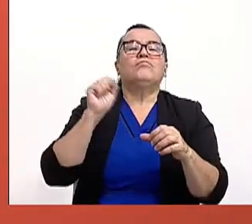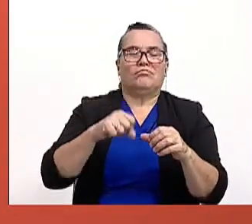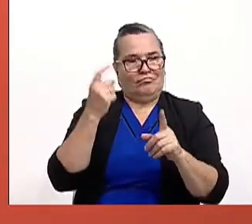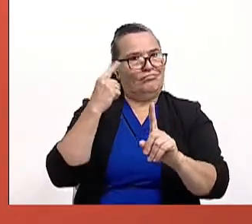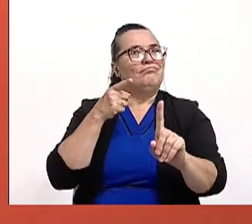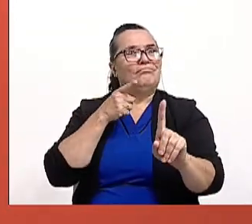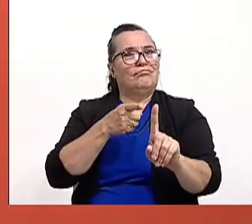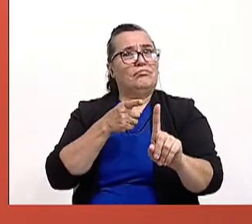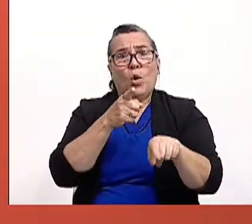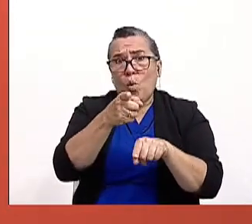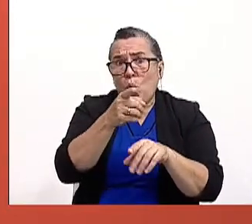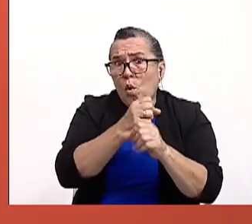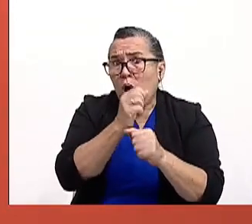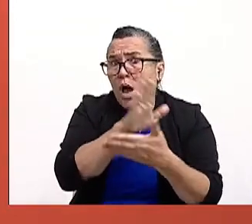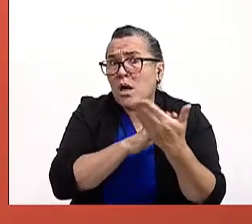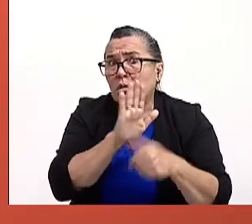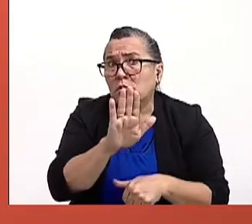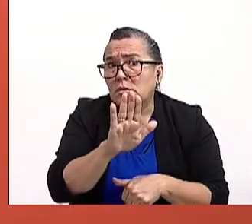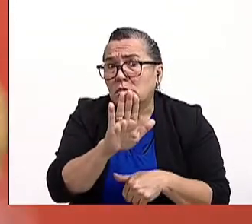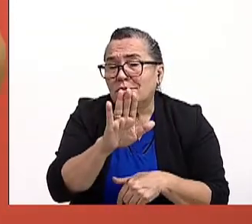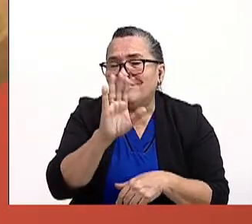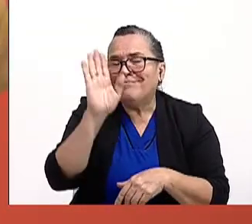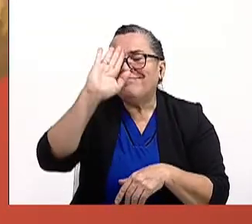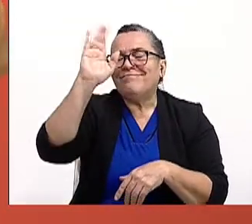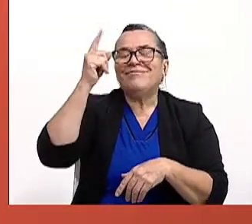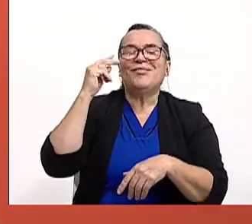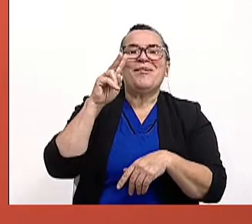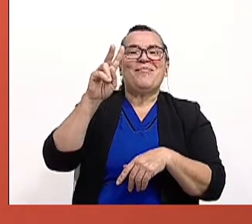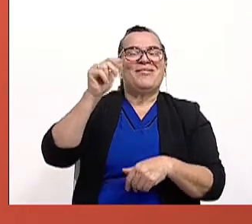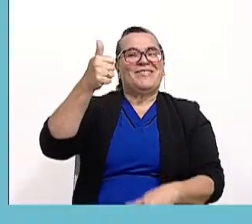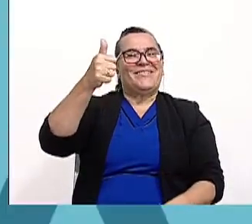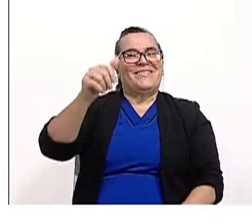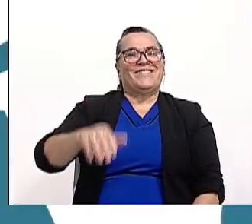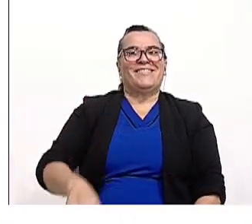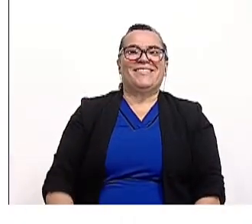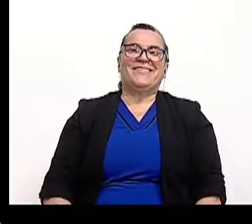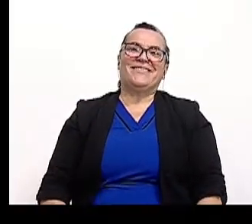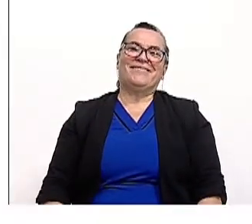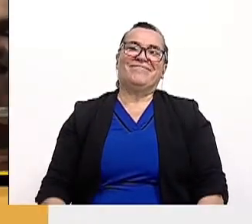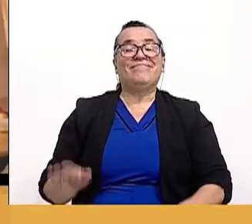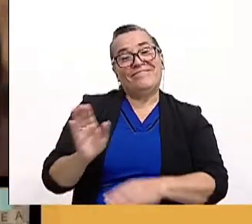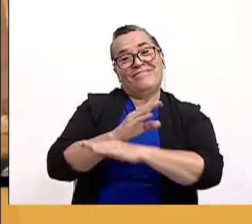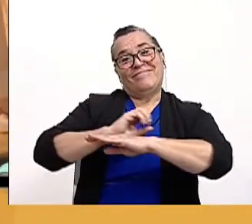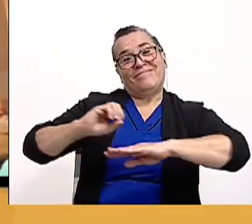Are you doing your part? See ya! Bye!